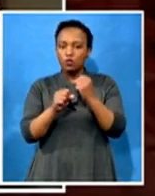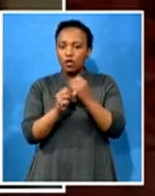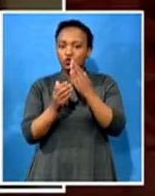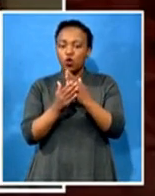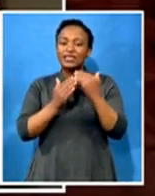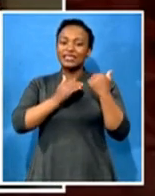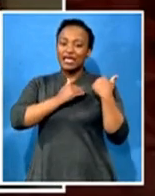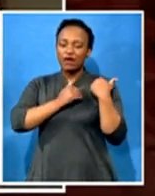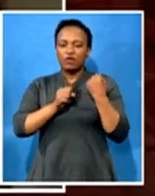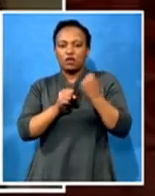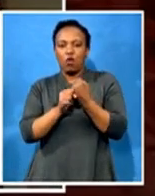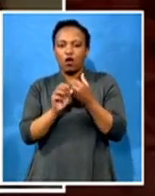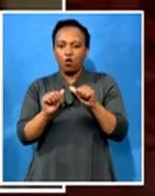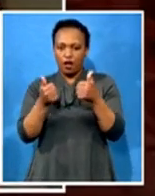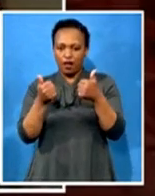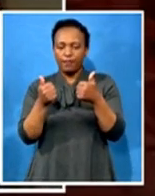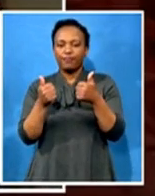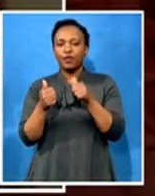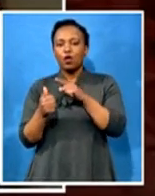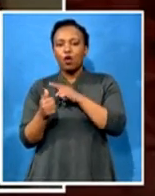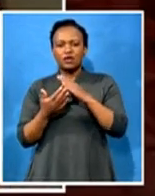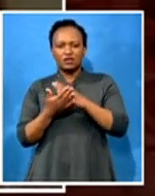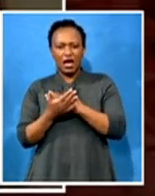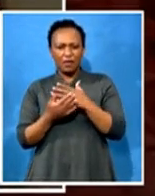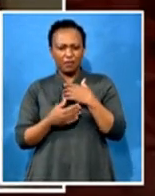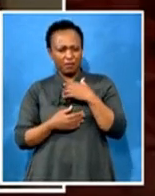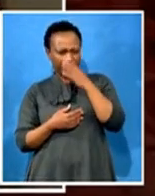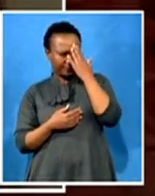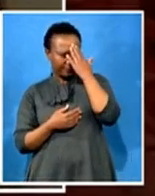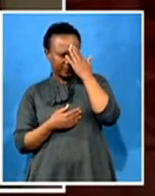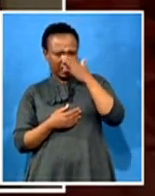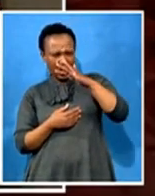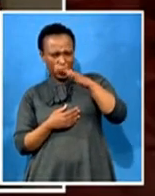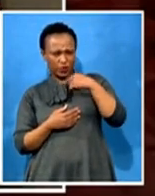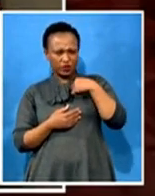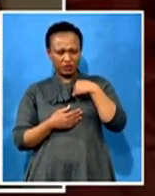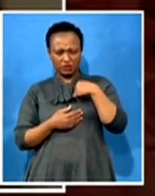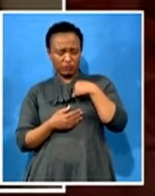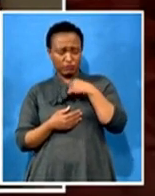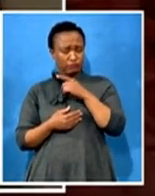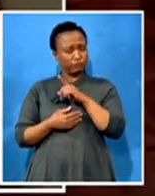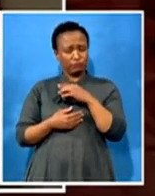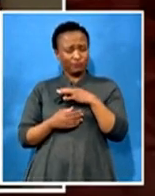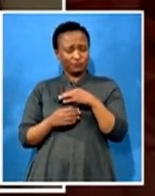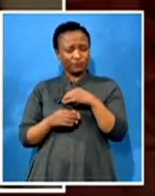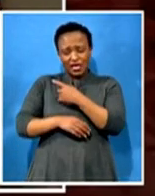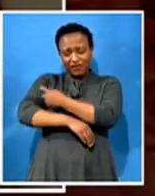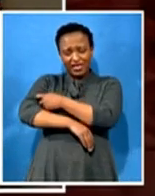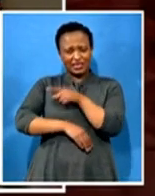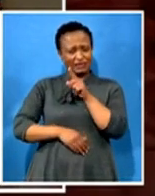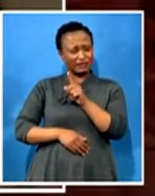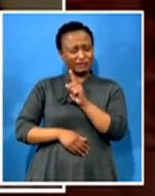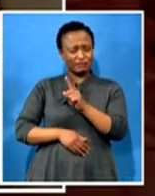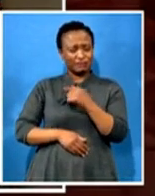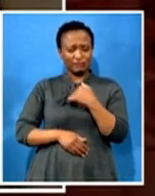sow doubt about whether they are safe or what the consequences or what the side effects would